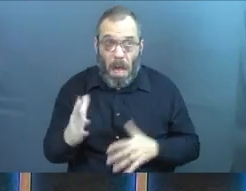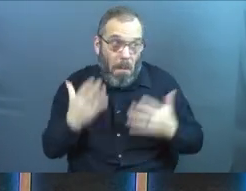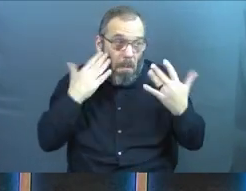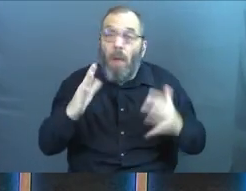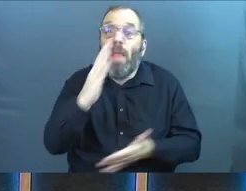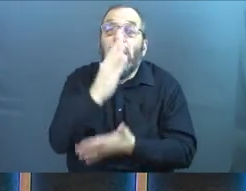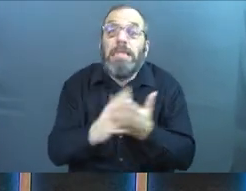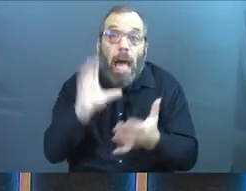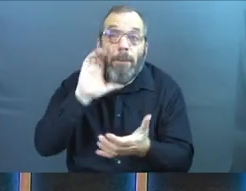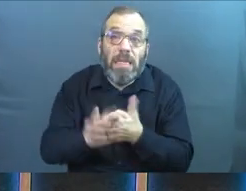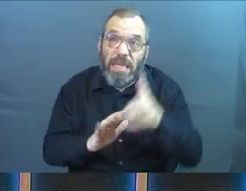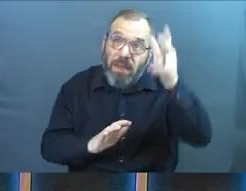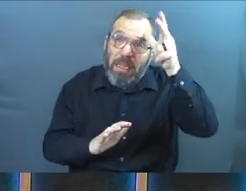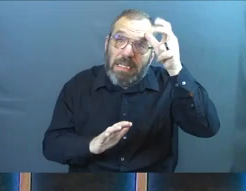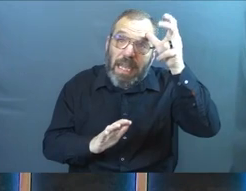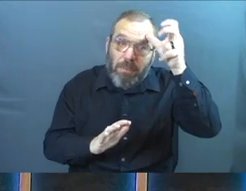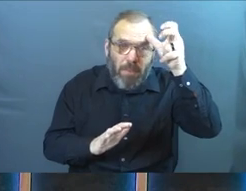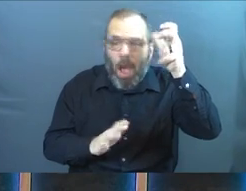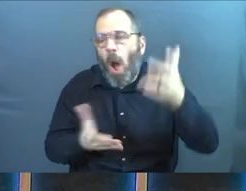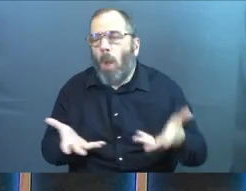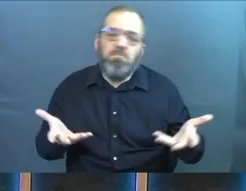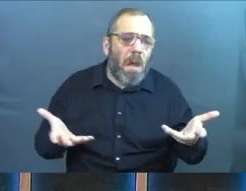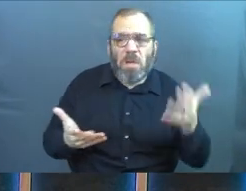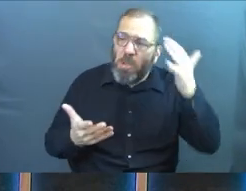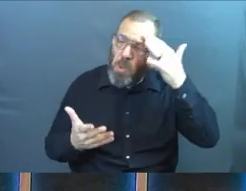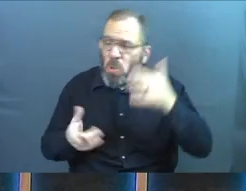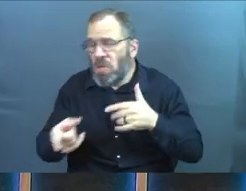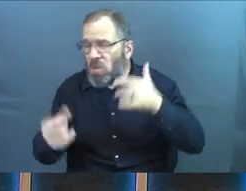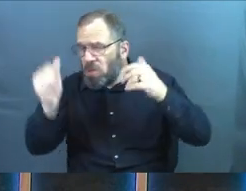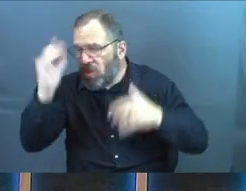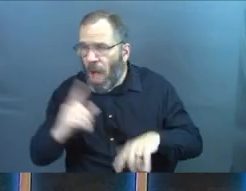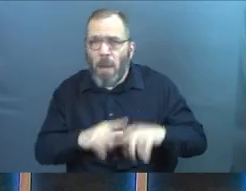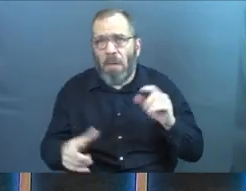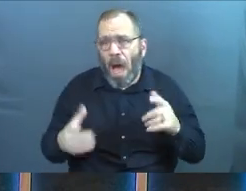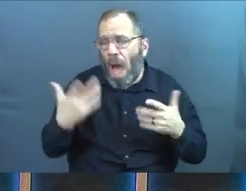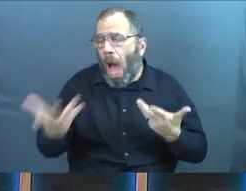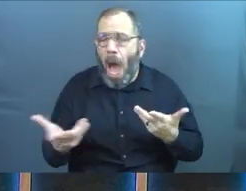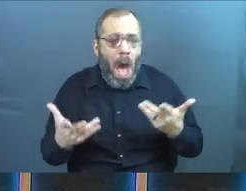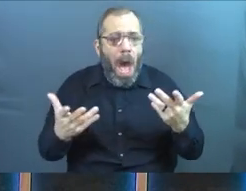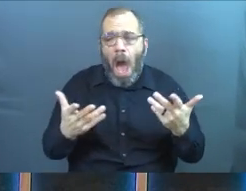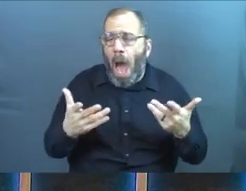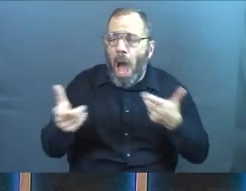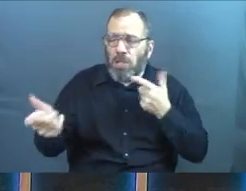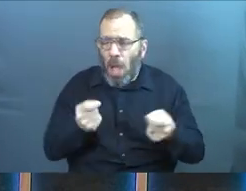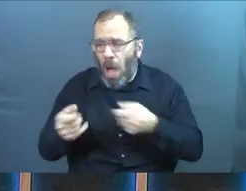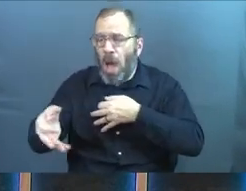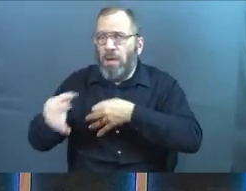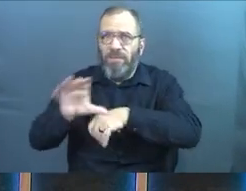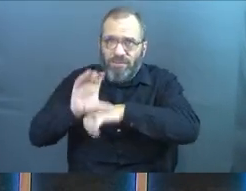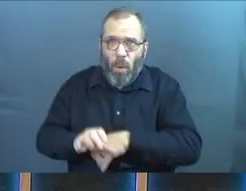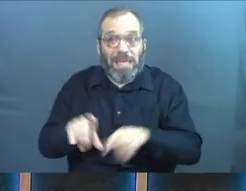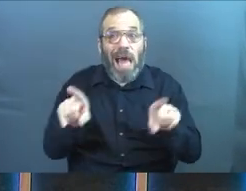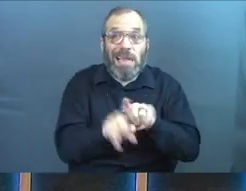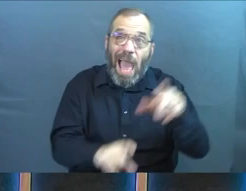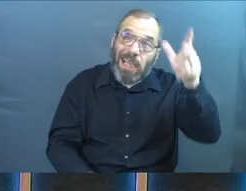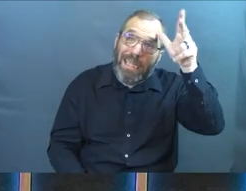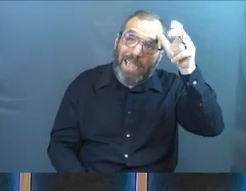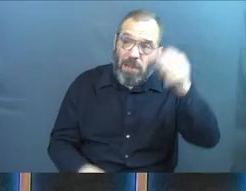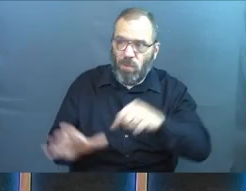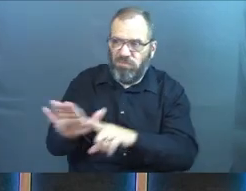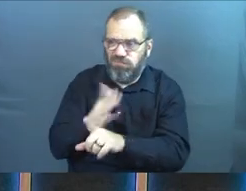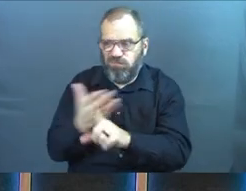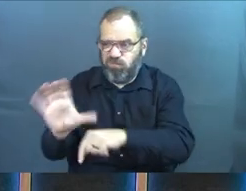Or some scholars think, well, maybe he knew he was God, but he thought he was going to take dominion forcefully, like Satan would